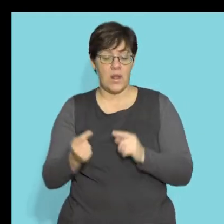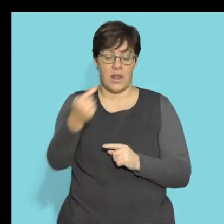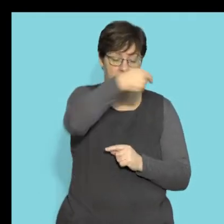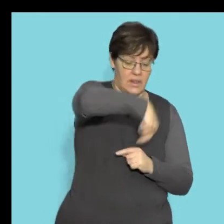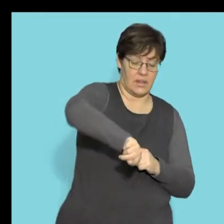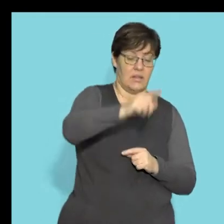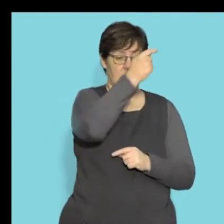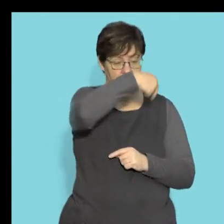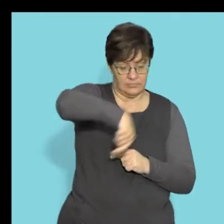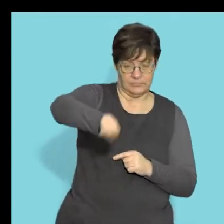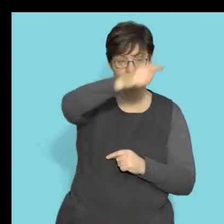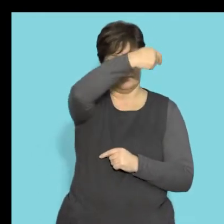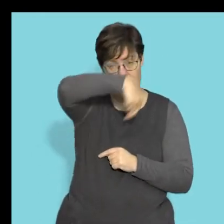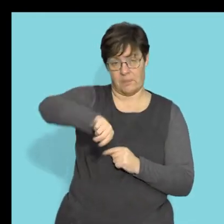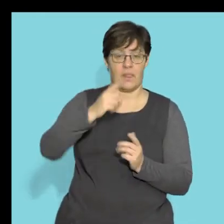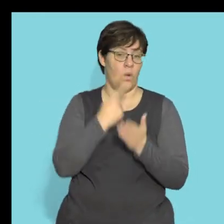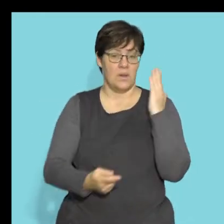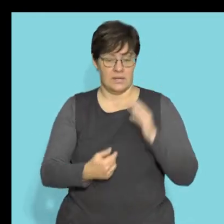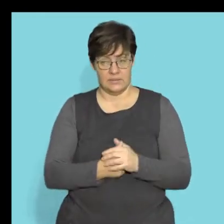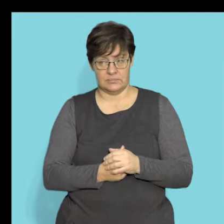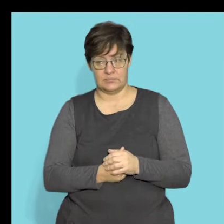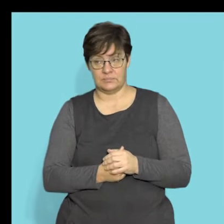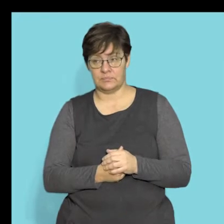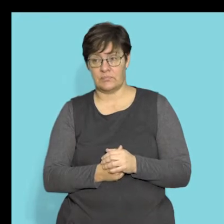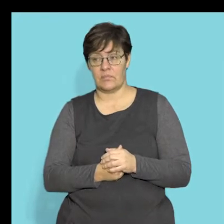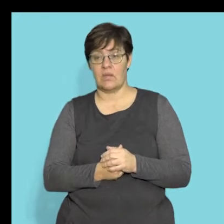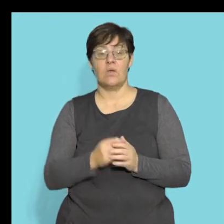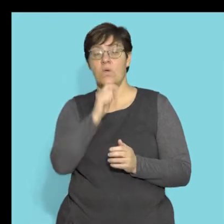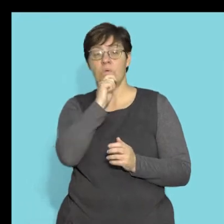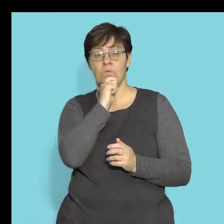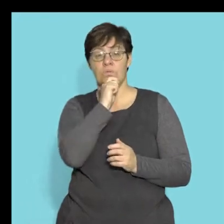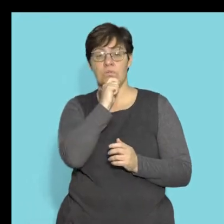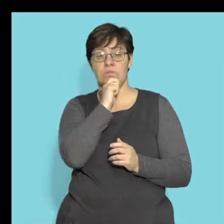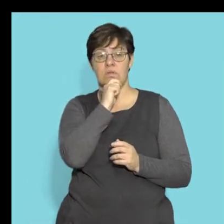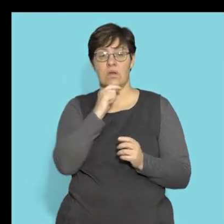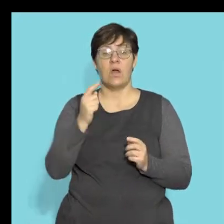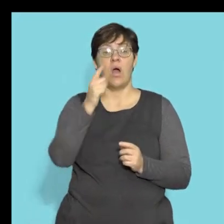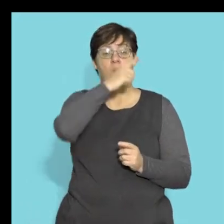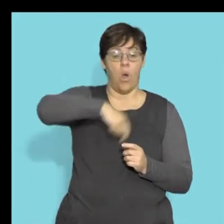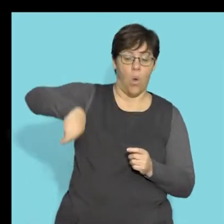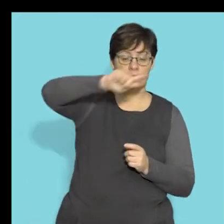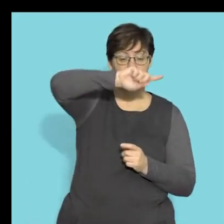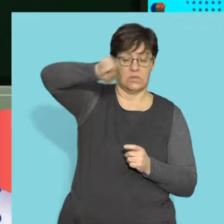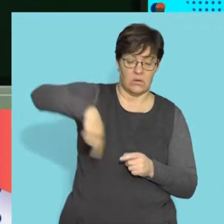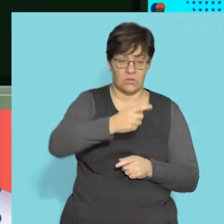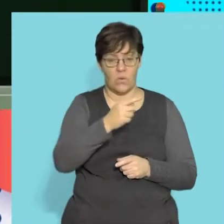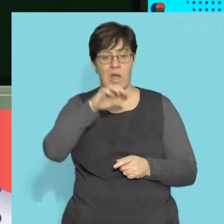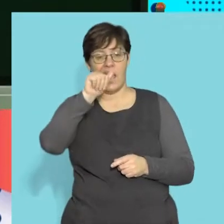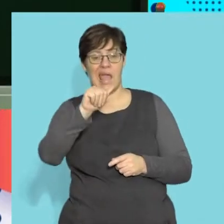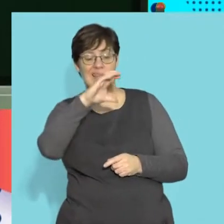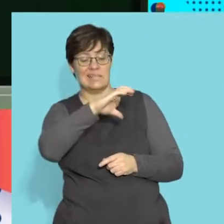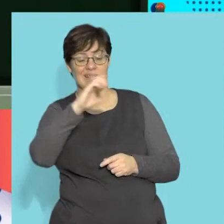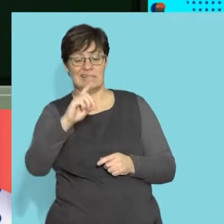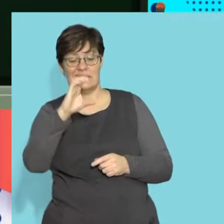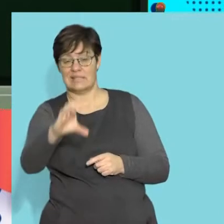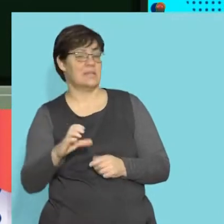only moving in one direction. So we're not dealing with alternating current. We're not really worried